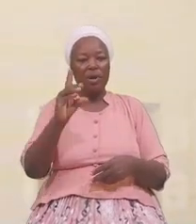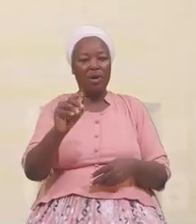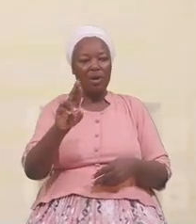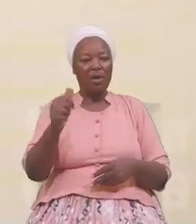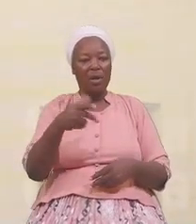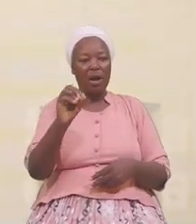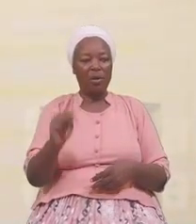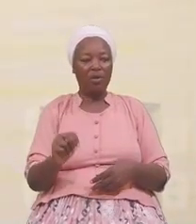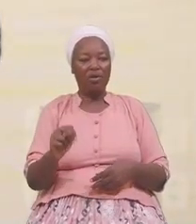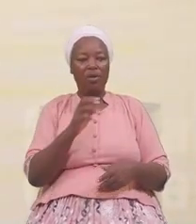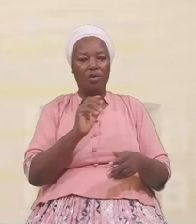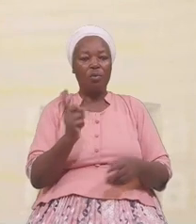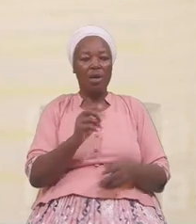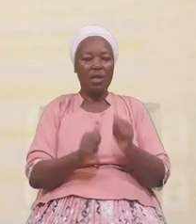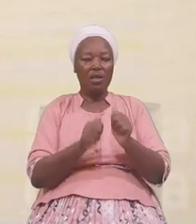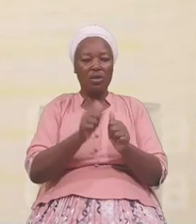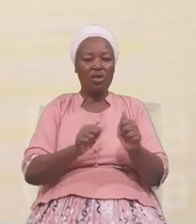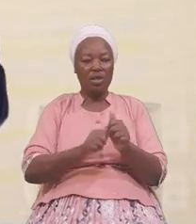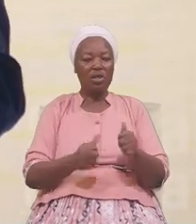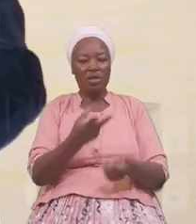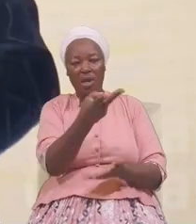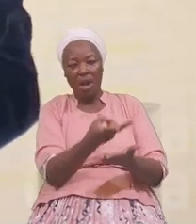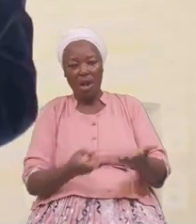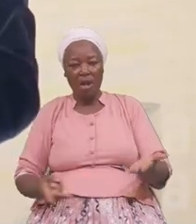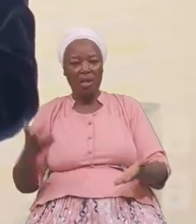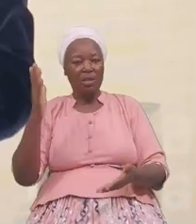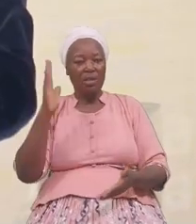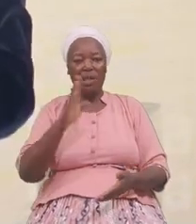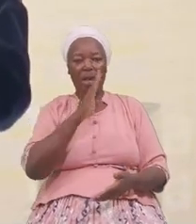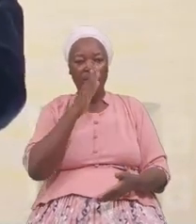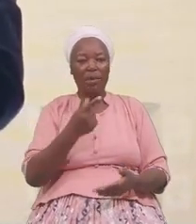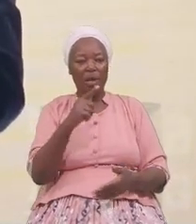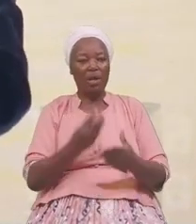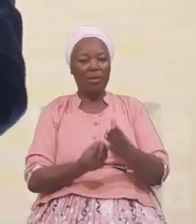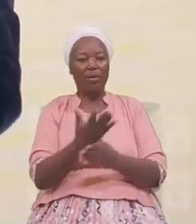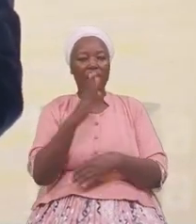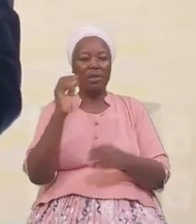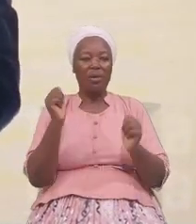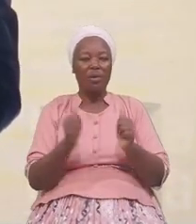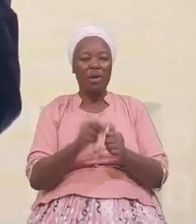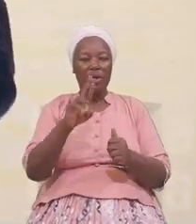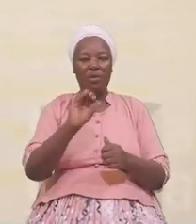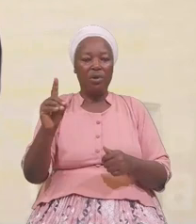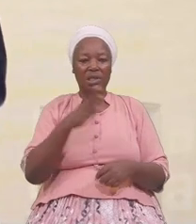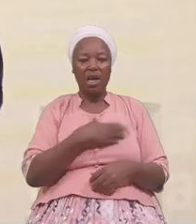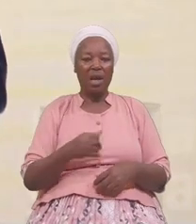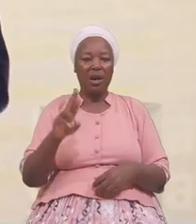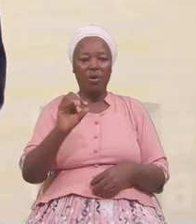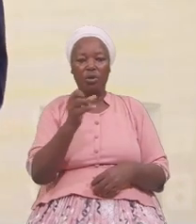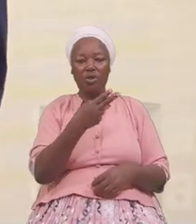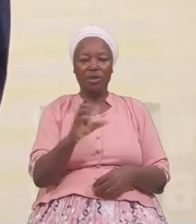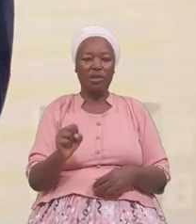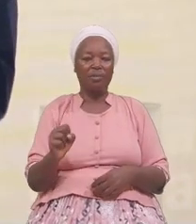where each lay, shall be grass with reeds and rushes. Then in